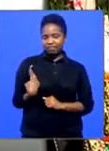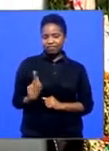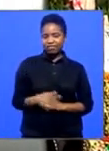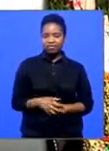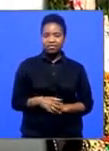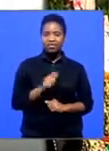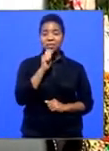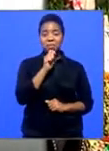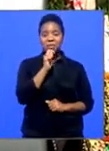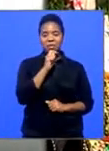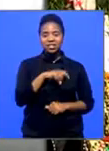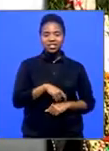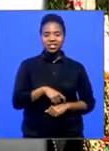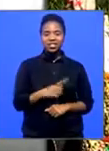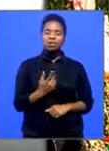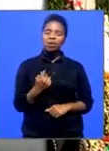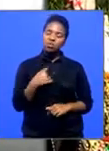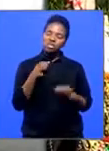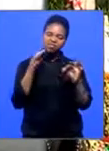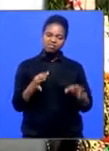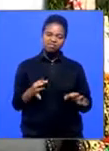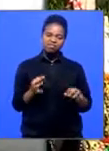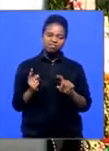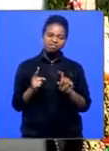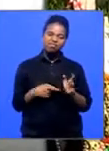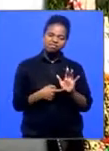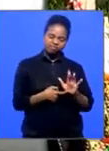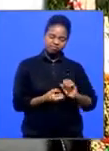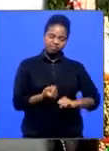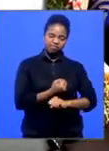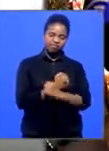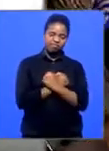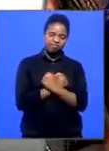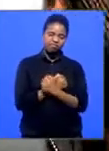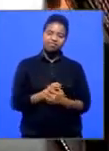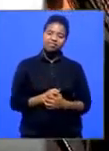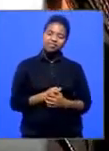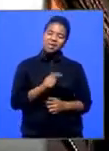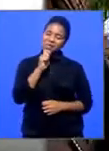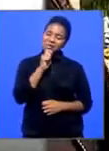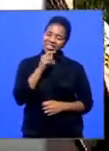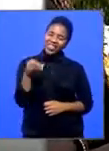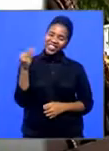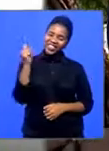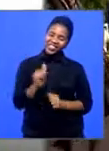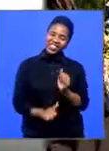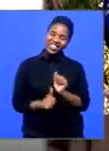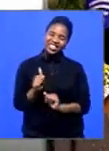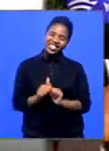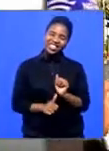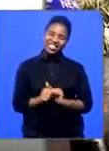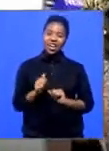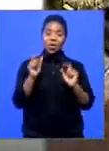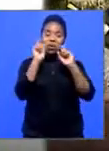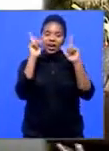it's morning time, so yeah, we just decided to just come here and show our support and love. Morning, older brother. Morning. What time did you